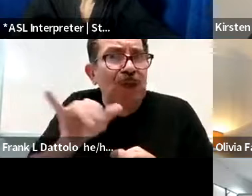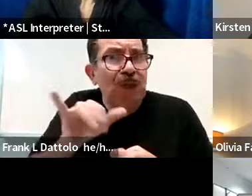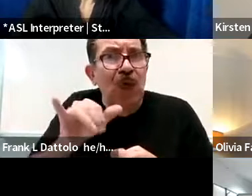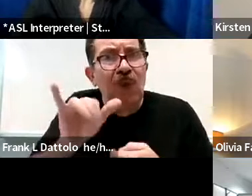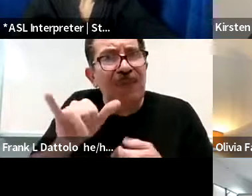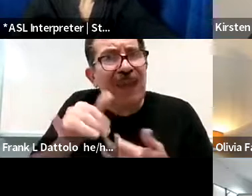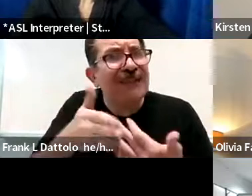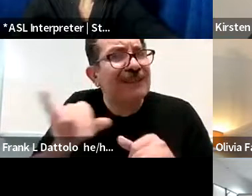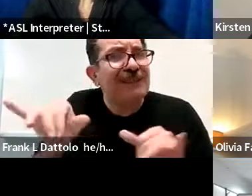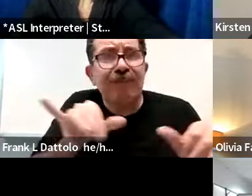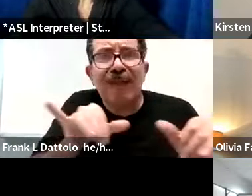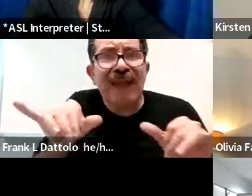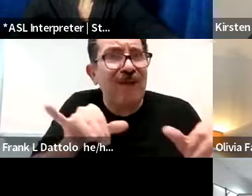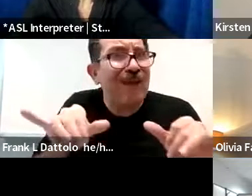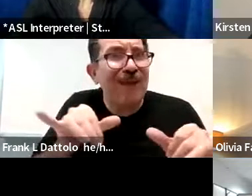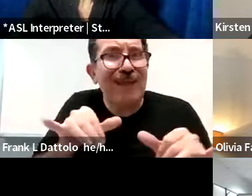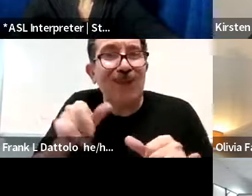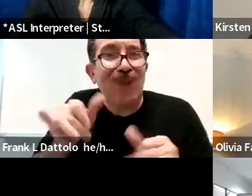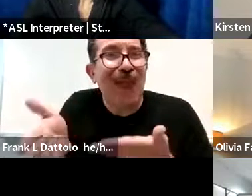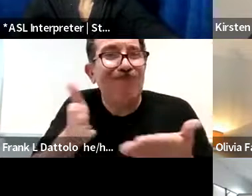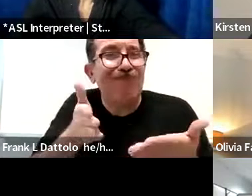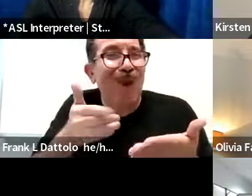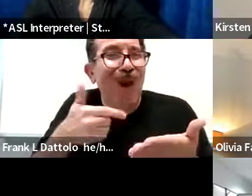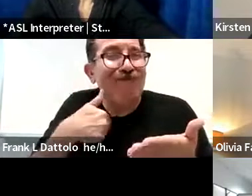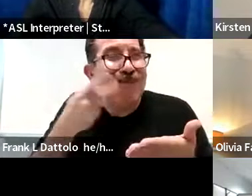And we have that here in New York as well.